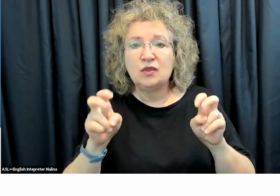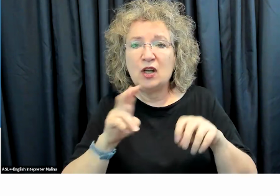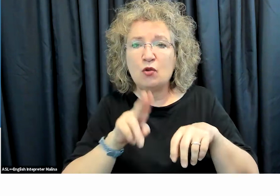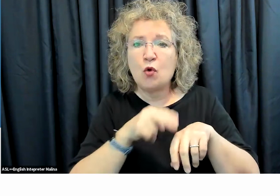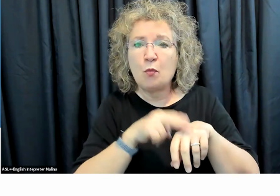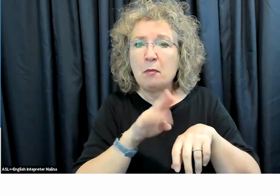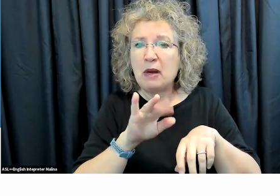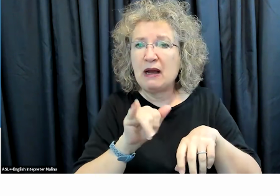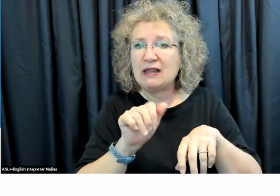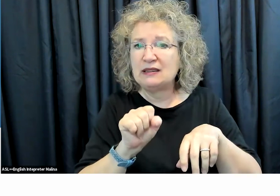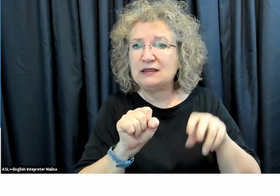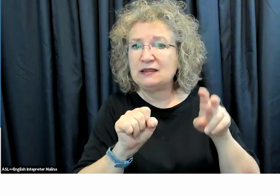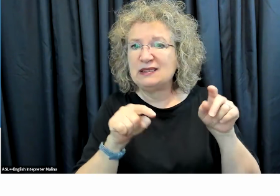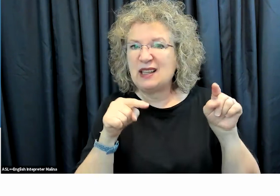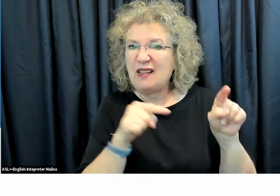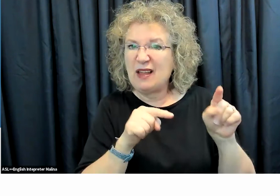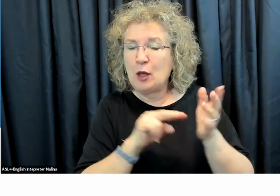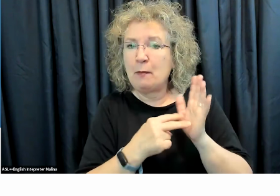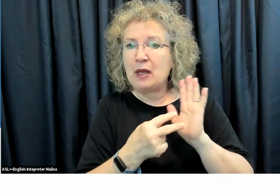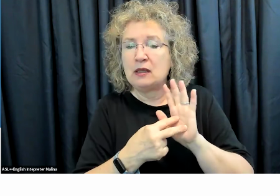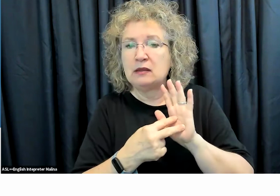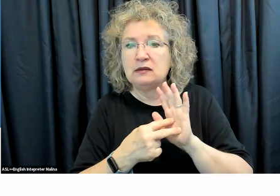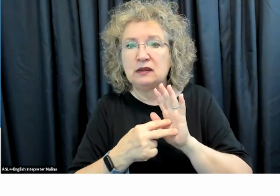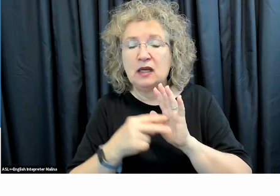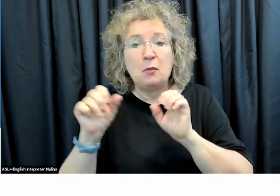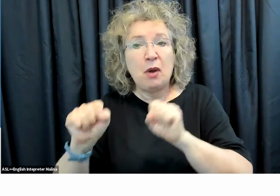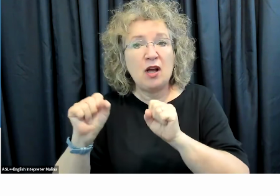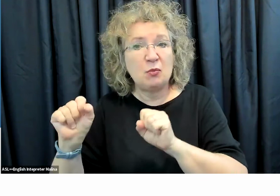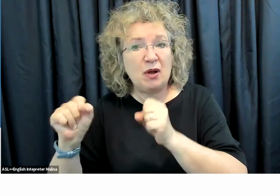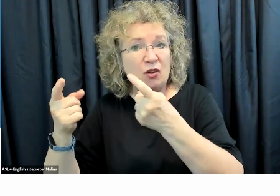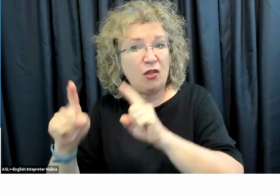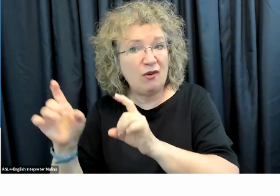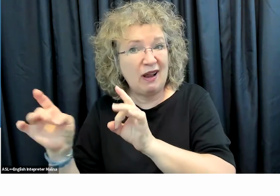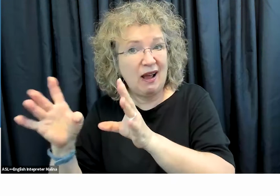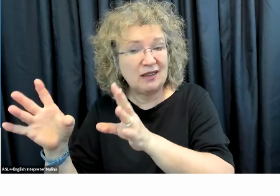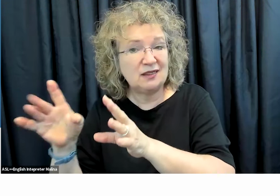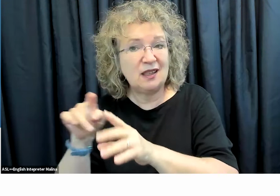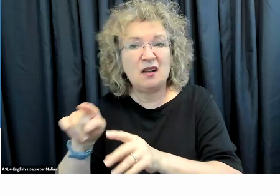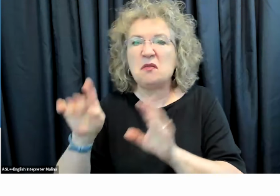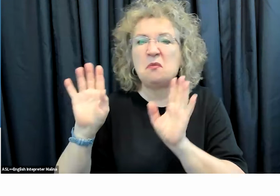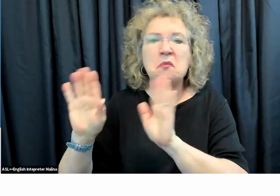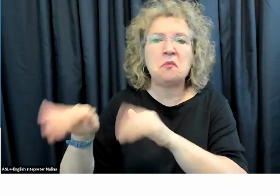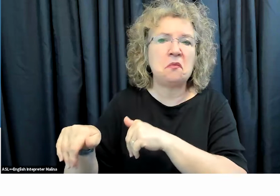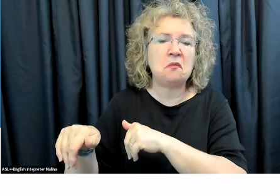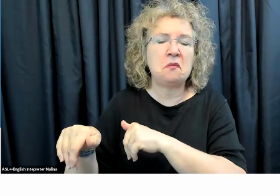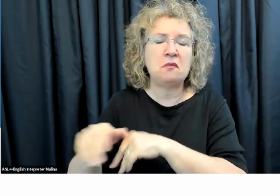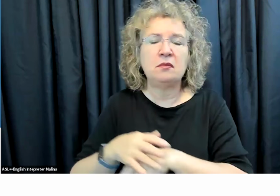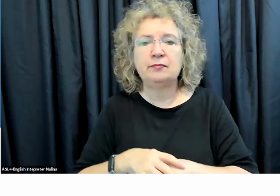to underestimate potential threats. So we have an opportunity to prepare now,